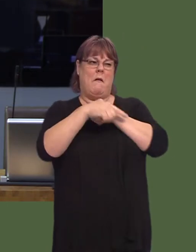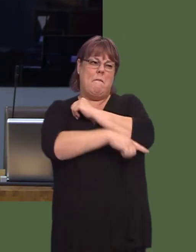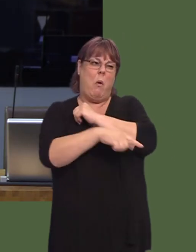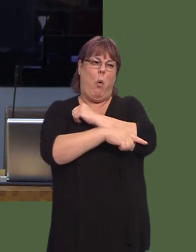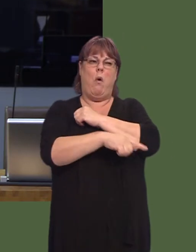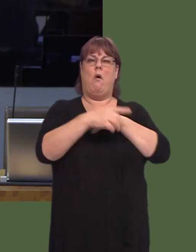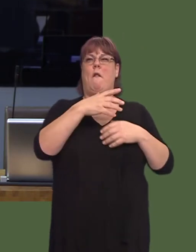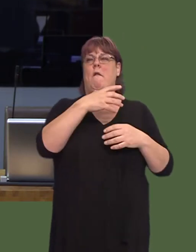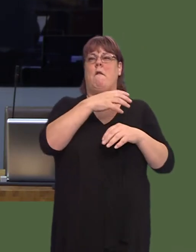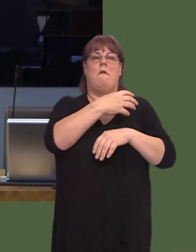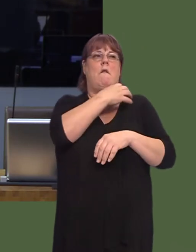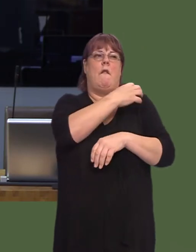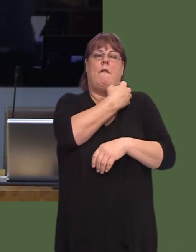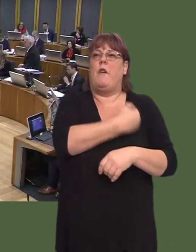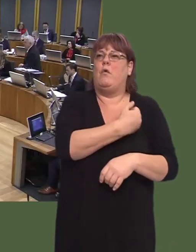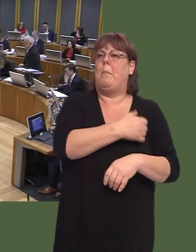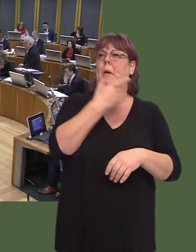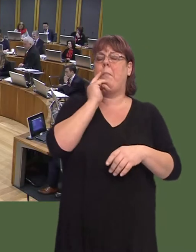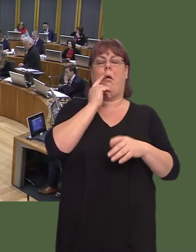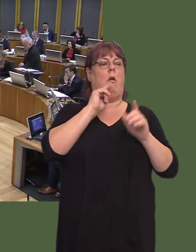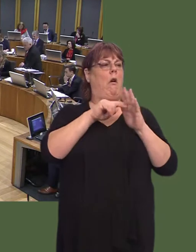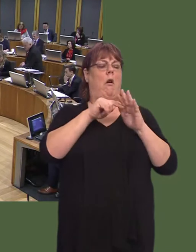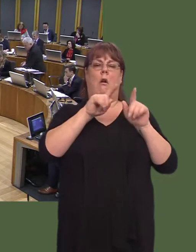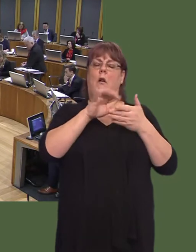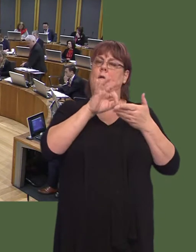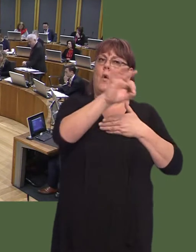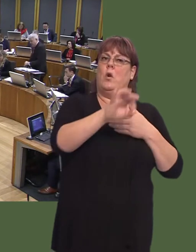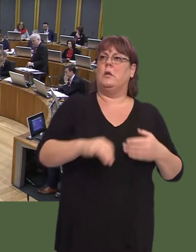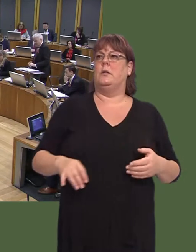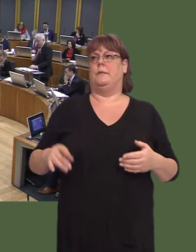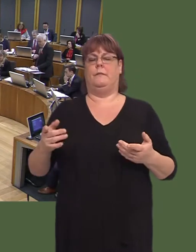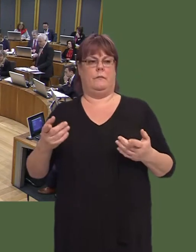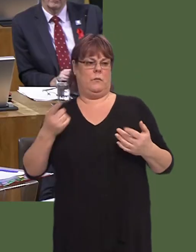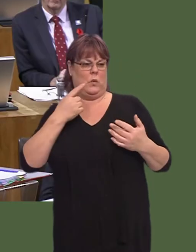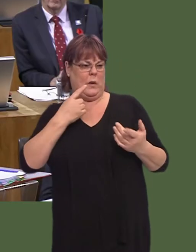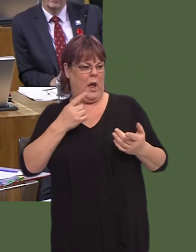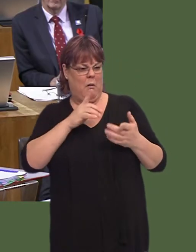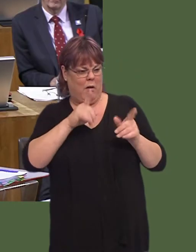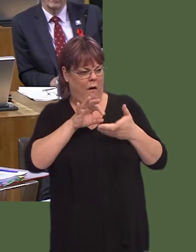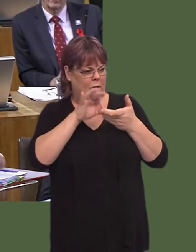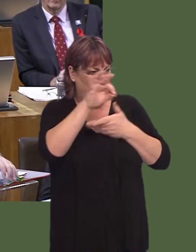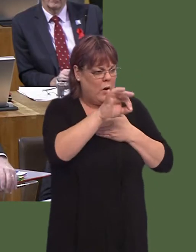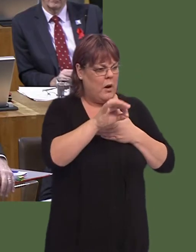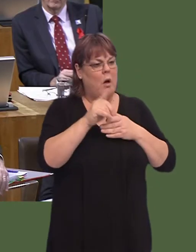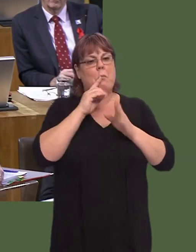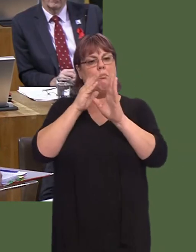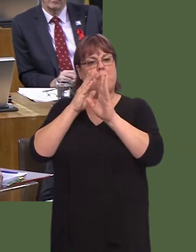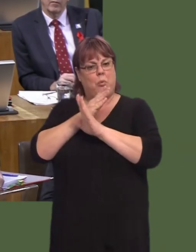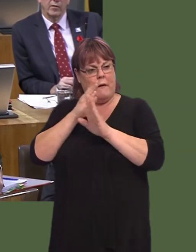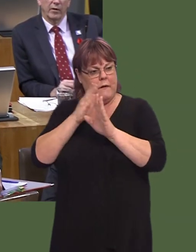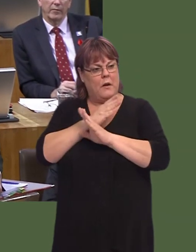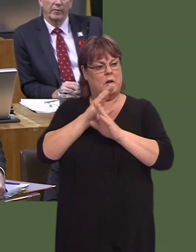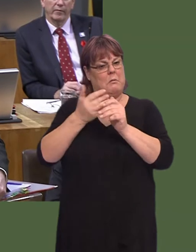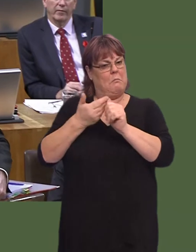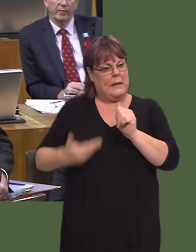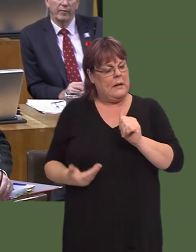driving poor and vulnerable people into the red. Well, he talks about driving poor and vulnerable people into the red. The privatisation of energy was one way of doing